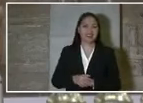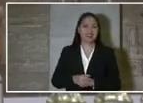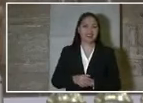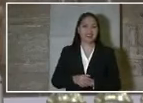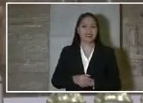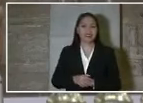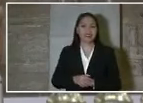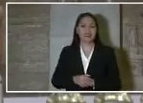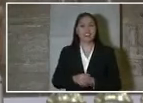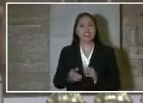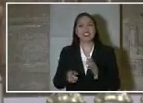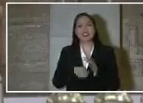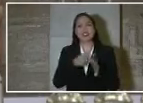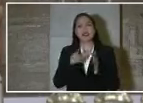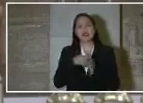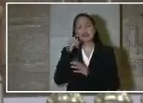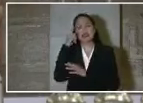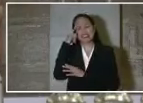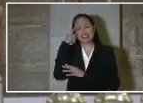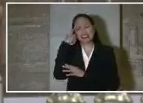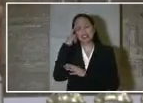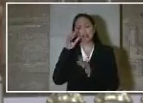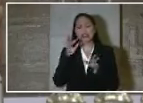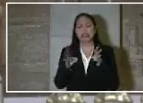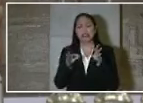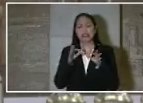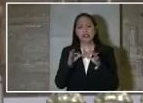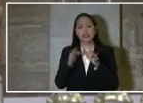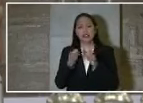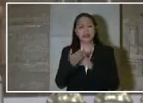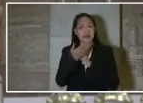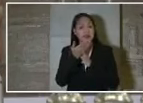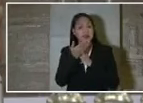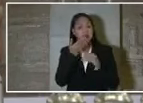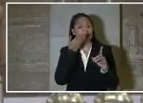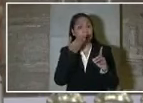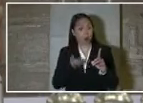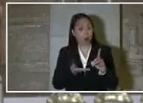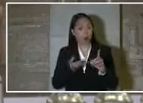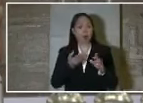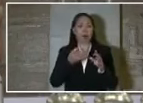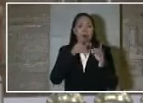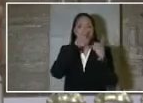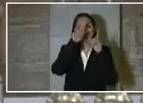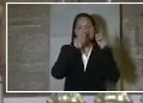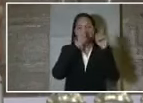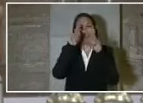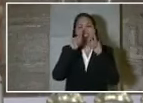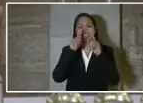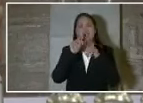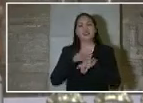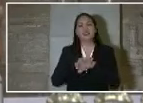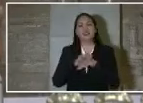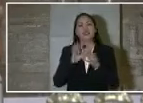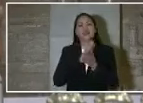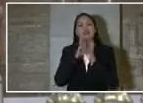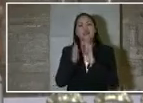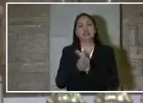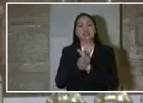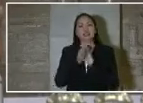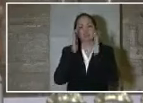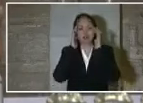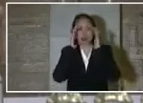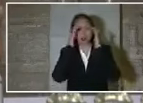We think that if you are the star, you are the center of